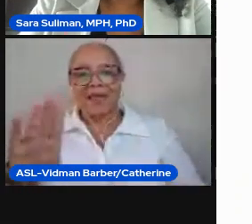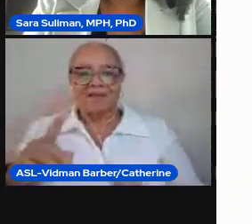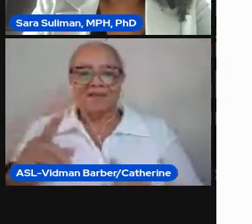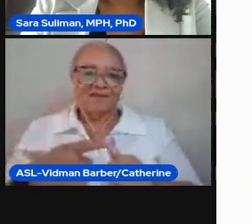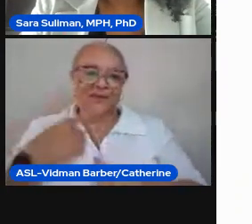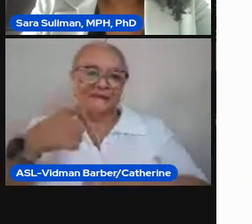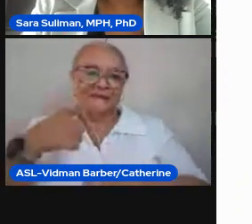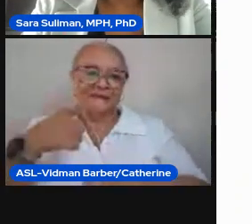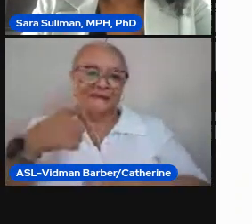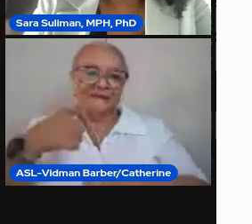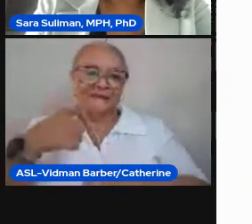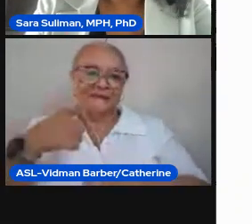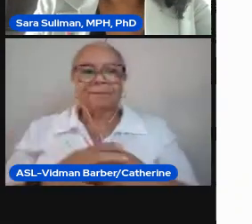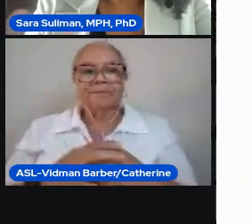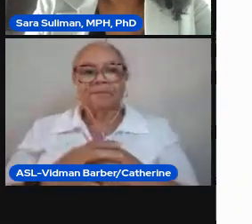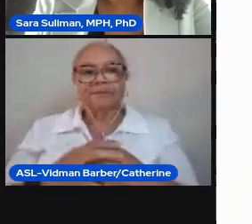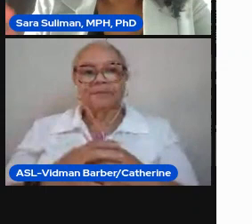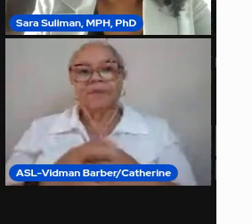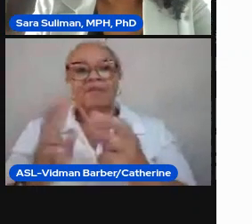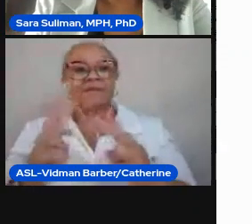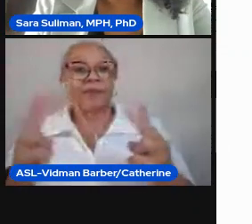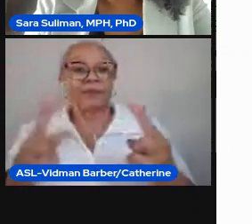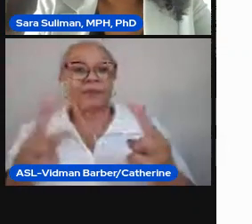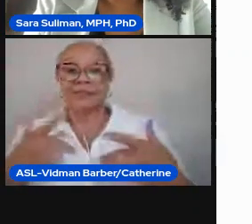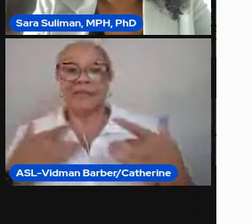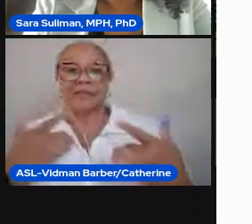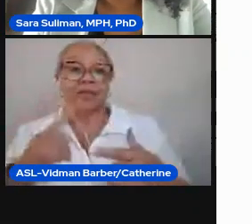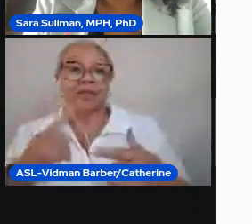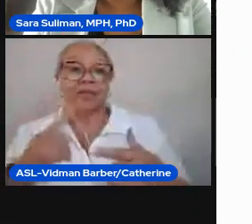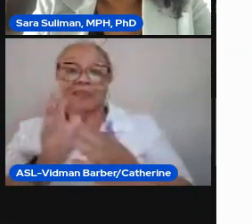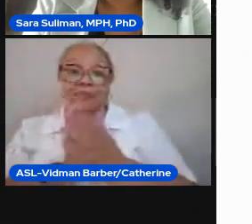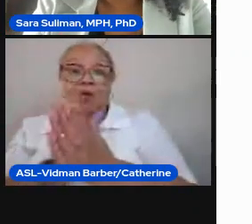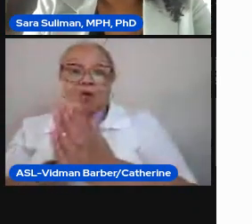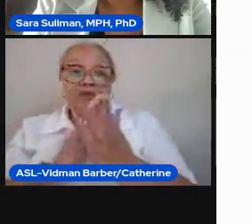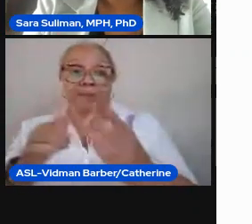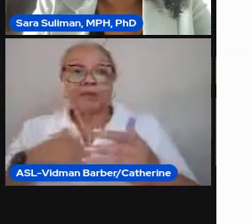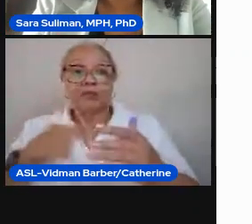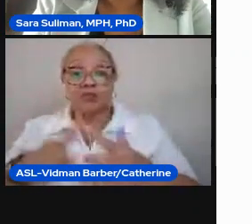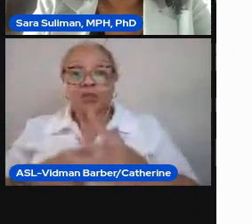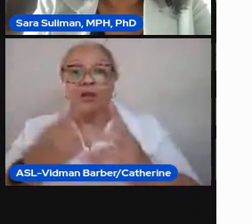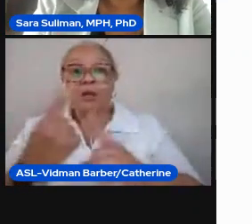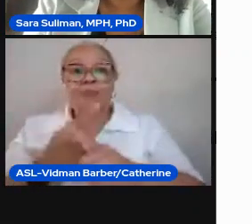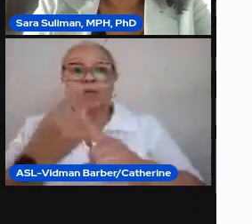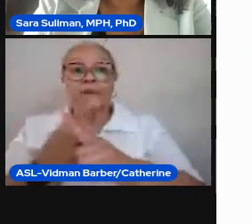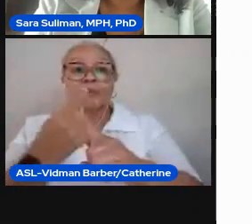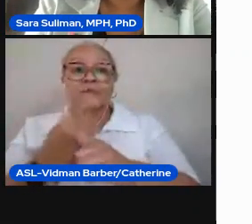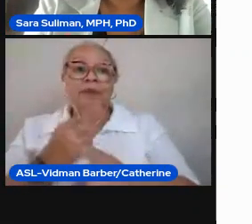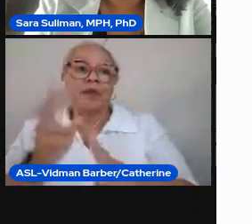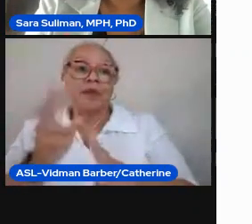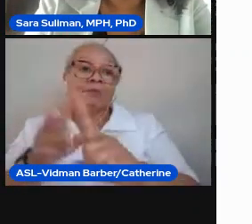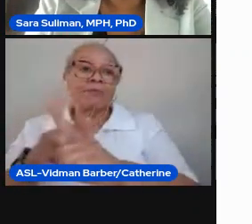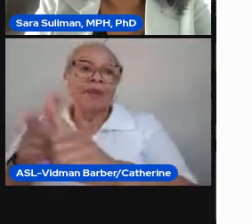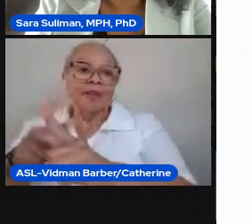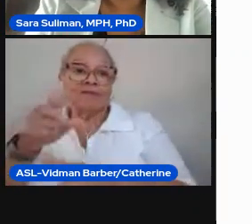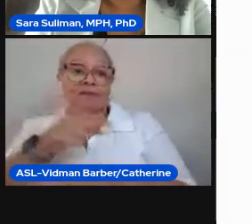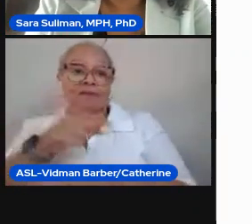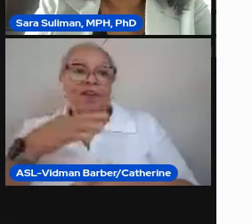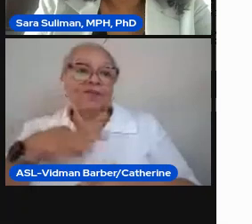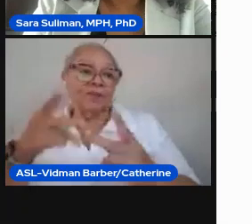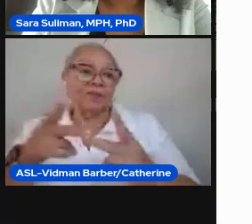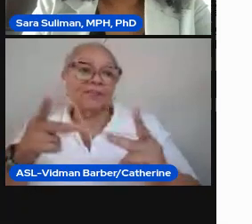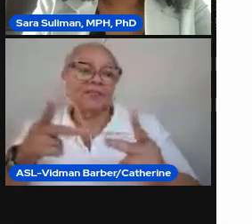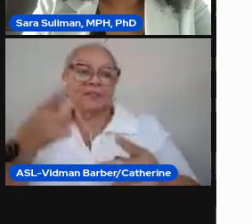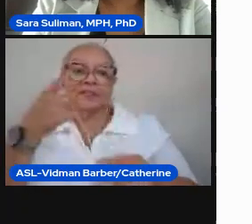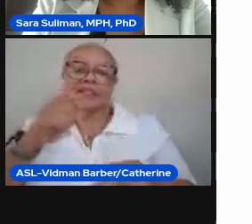it was very exciting and actually motivated me to start properly applying for faculty positions after, because I really enjoyed working